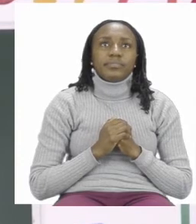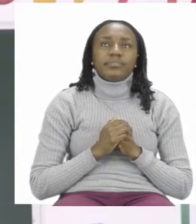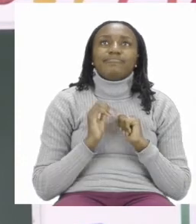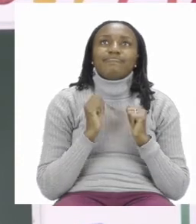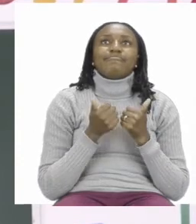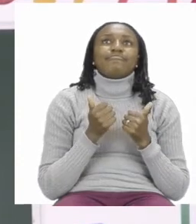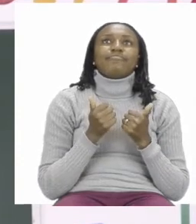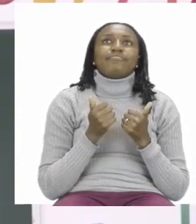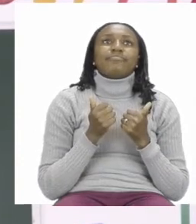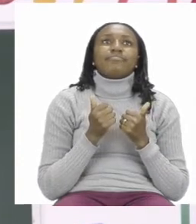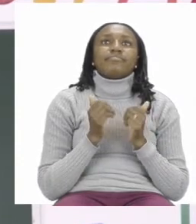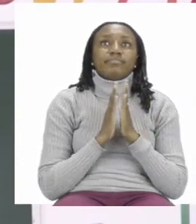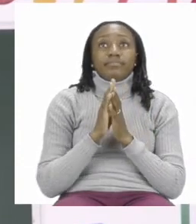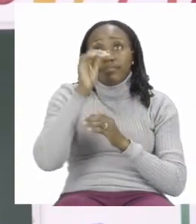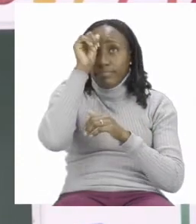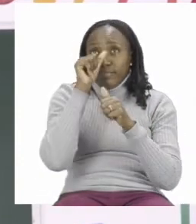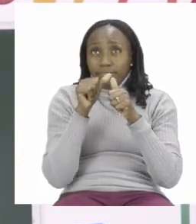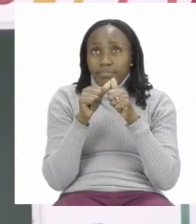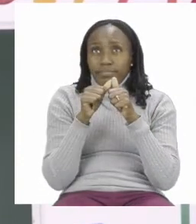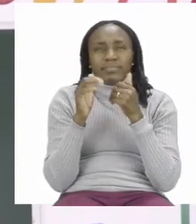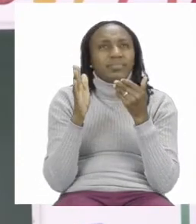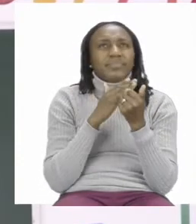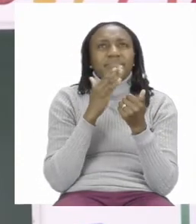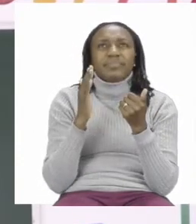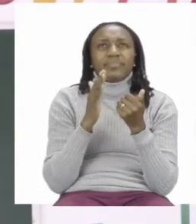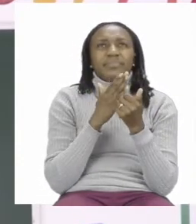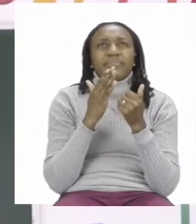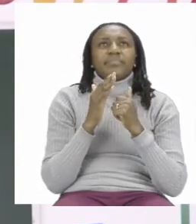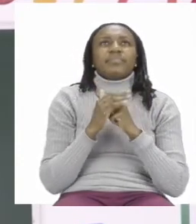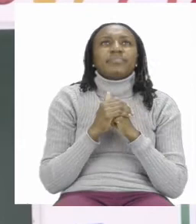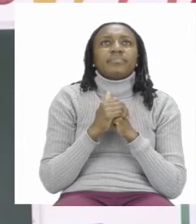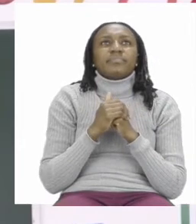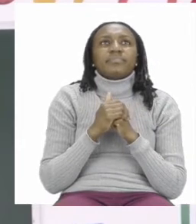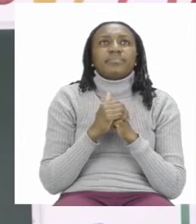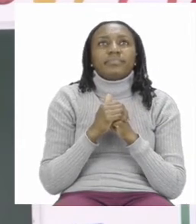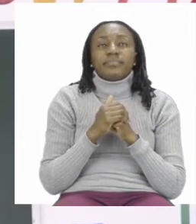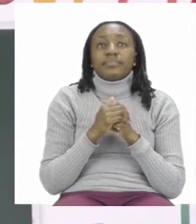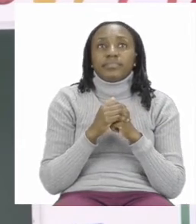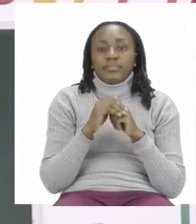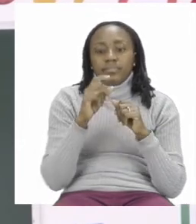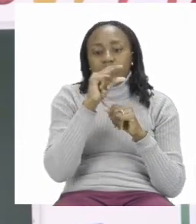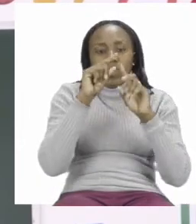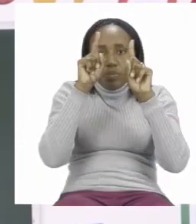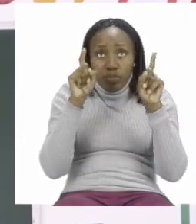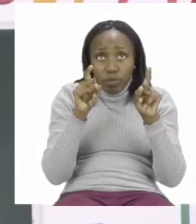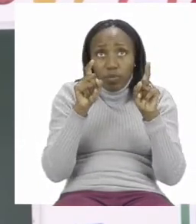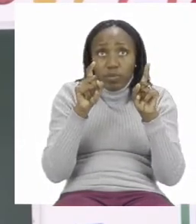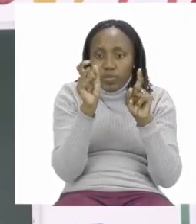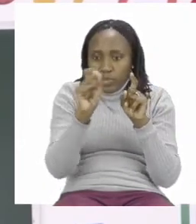done. So remember, it's very simple. All we do is take the word that is in brackets, and then